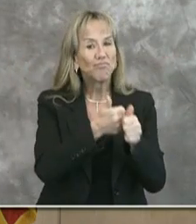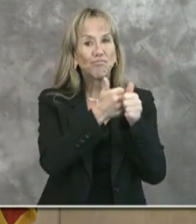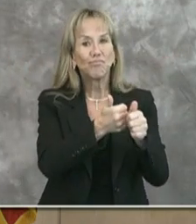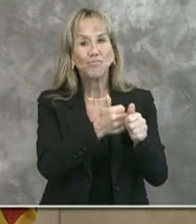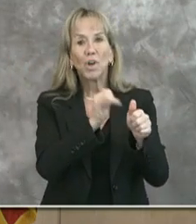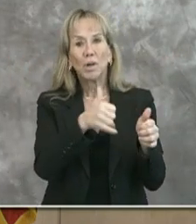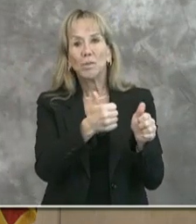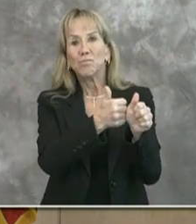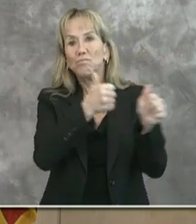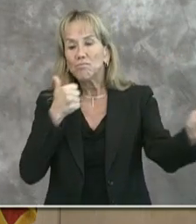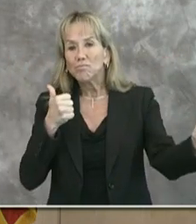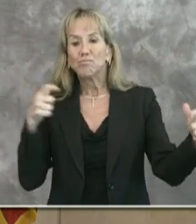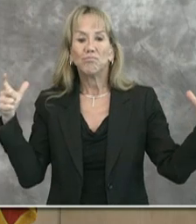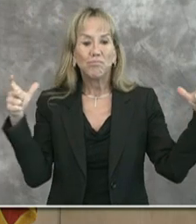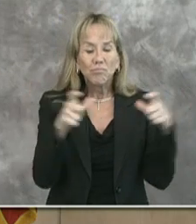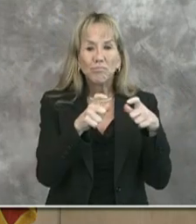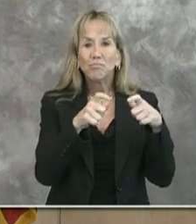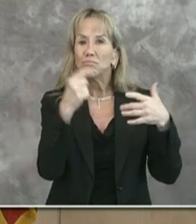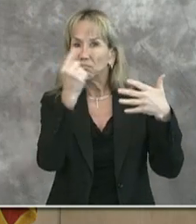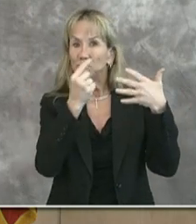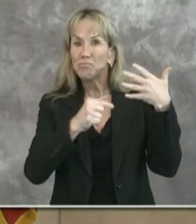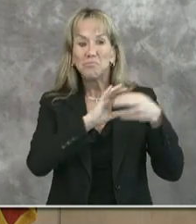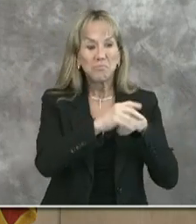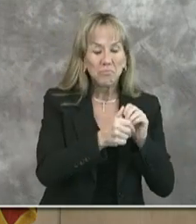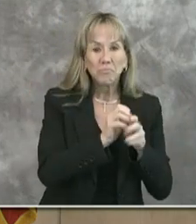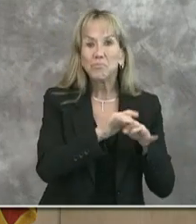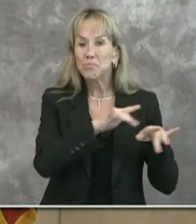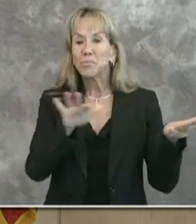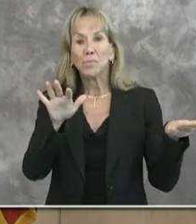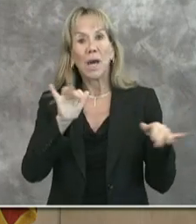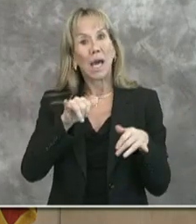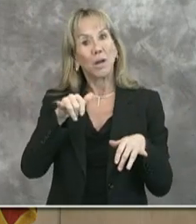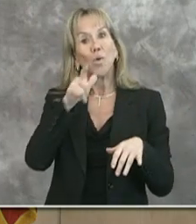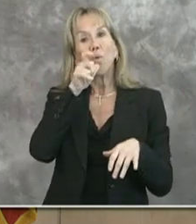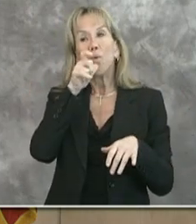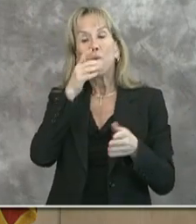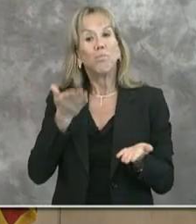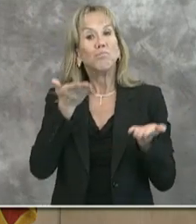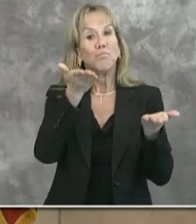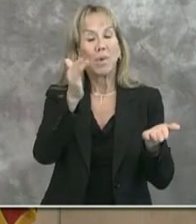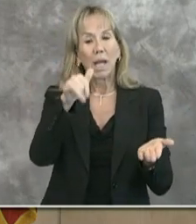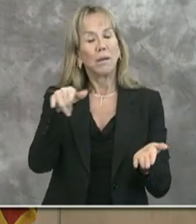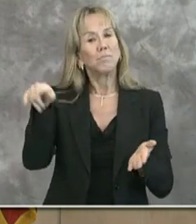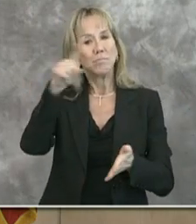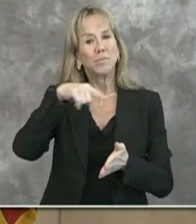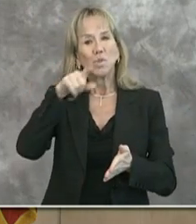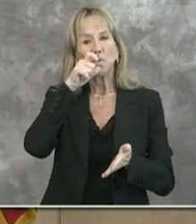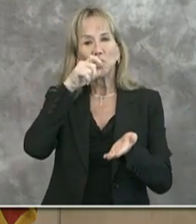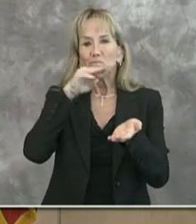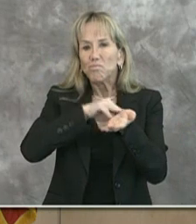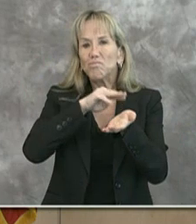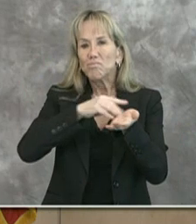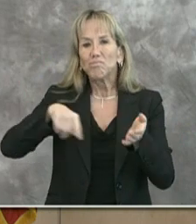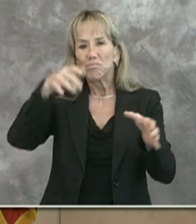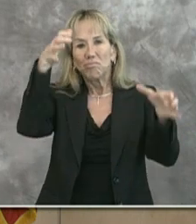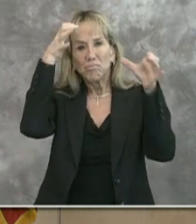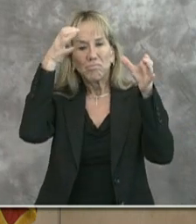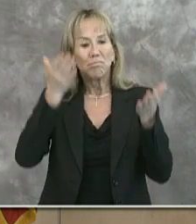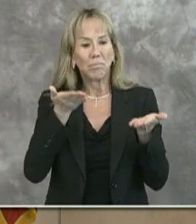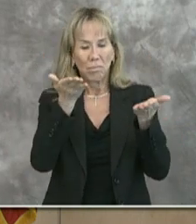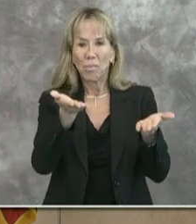safety measures that have been introduced by our medical experts. We need to keep that up if we want to